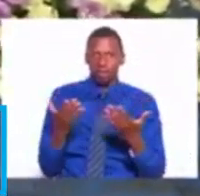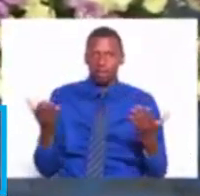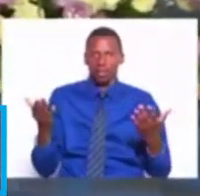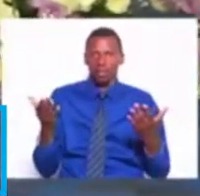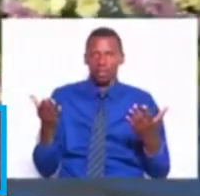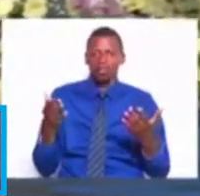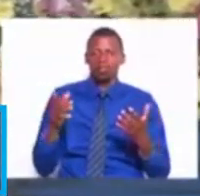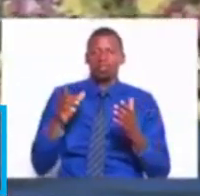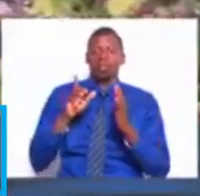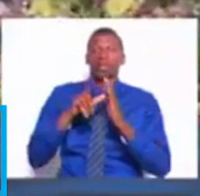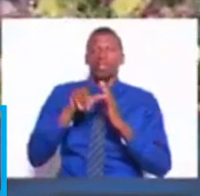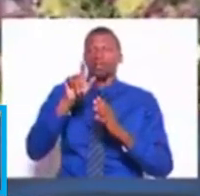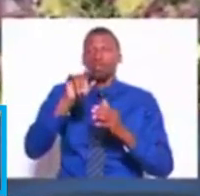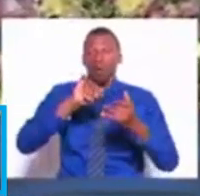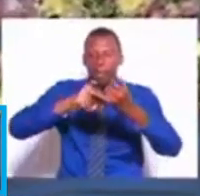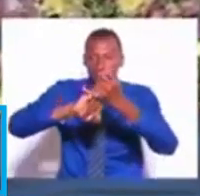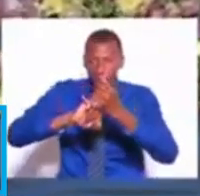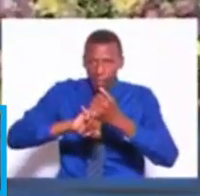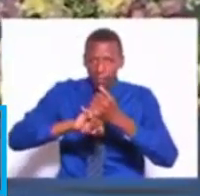marriage work.